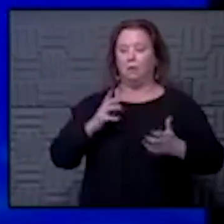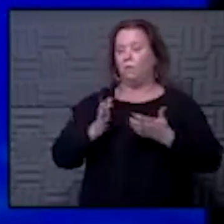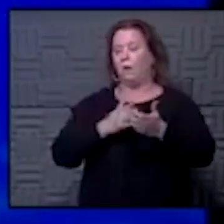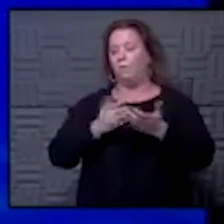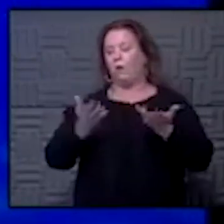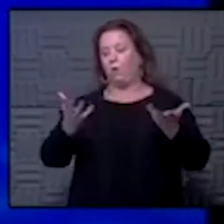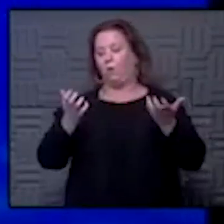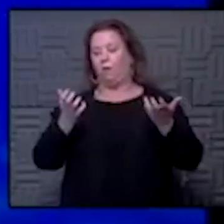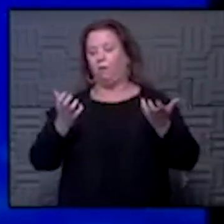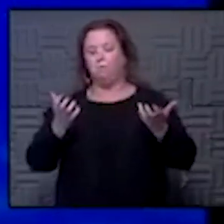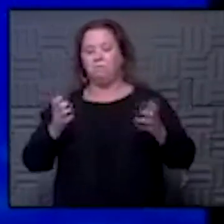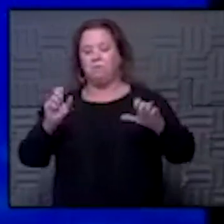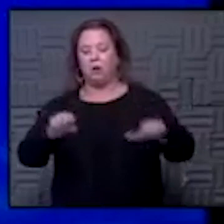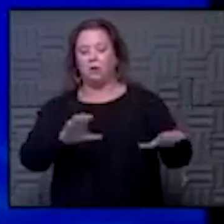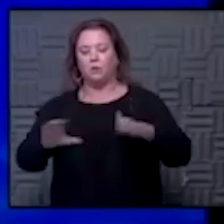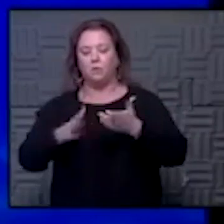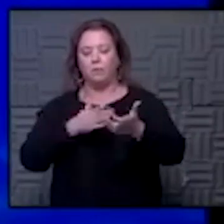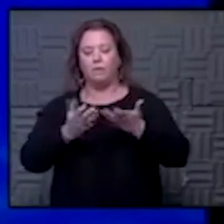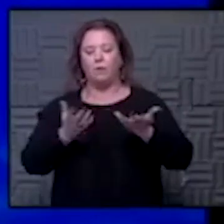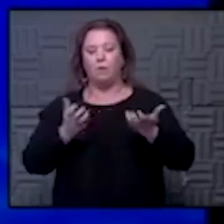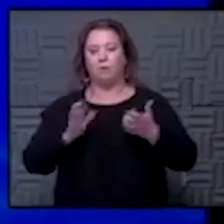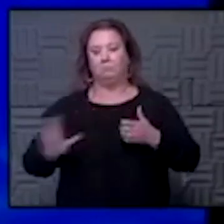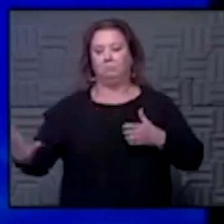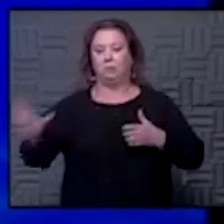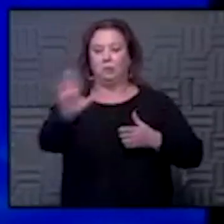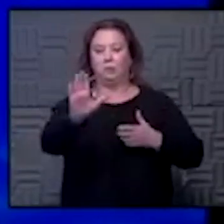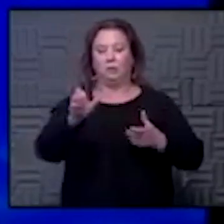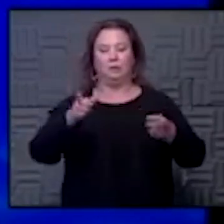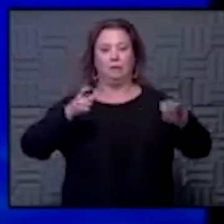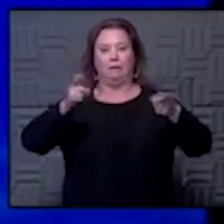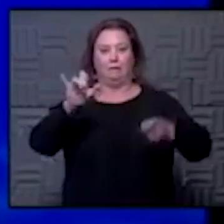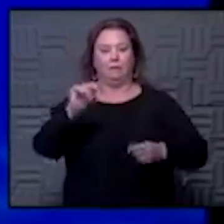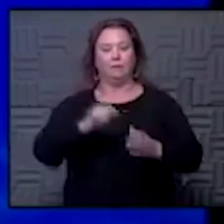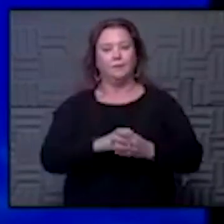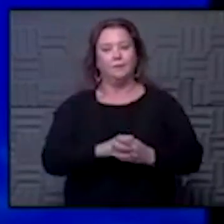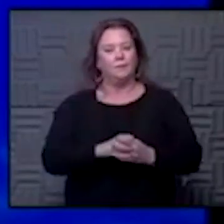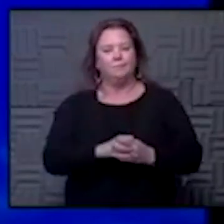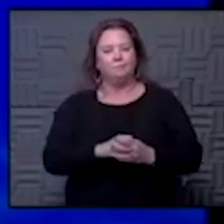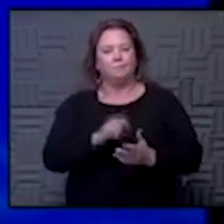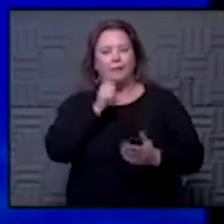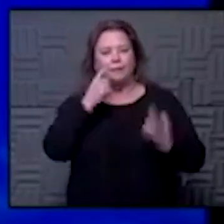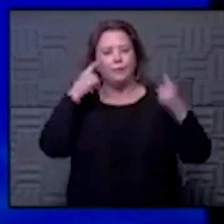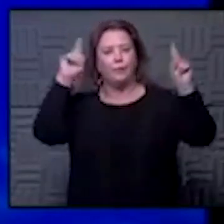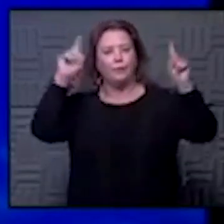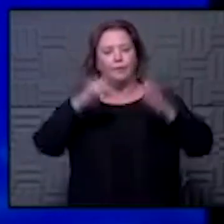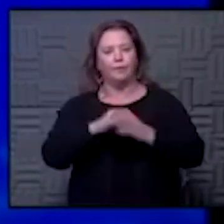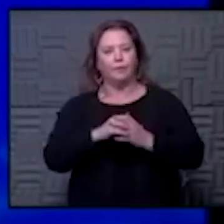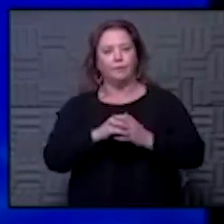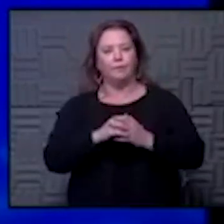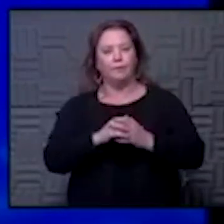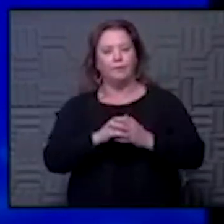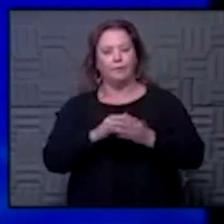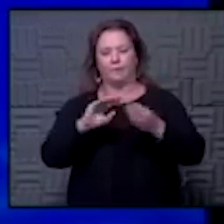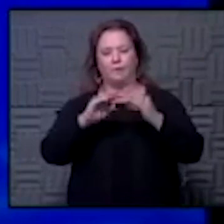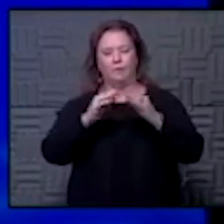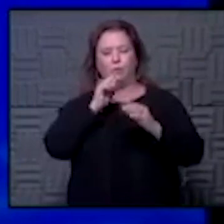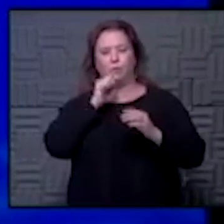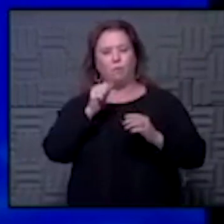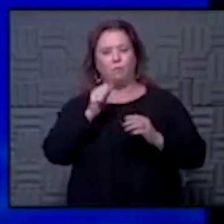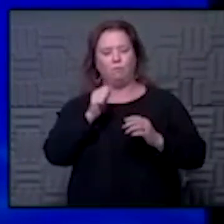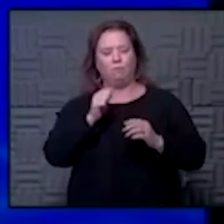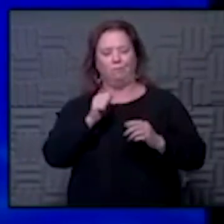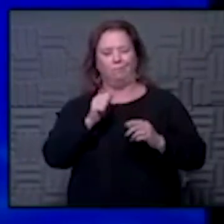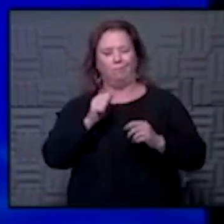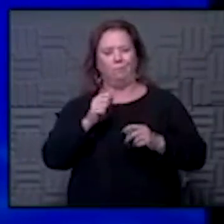want and you'll just have to handle it, well, that just doesn't work. I mean, what math can work like that? No math works like